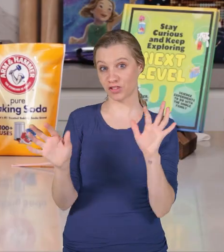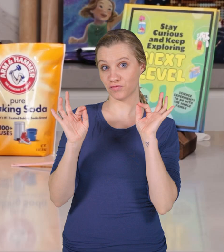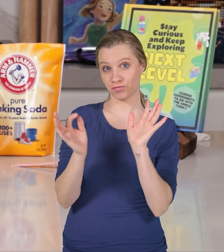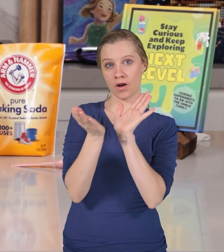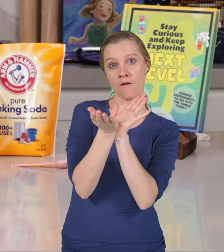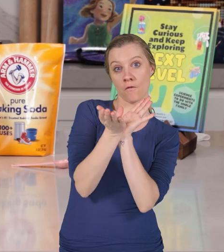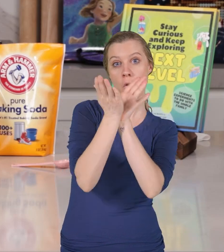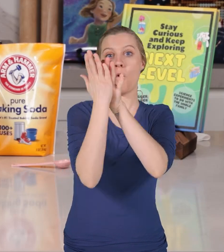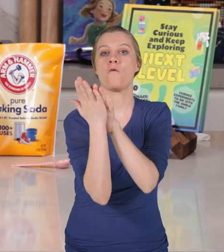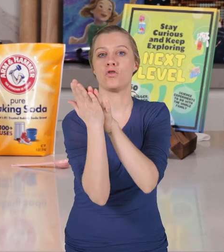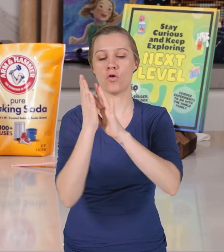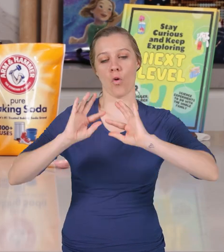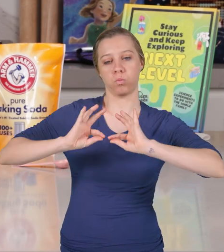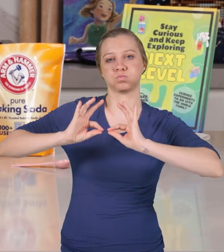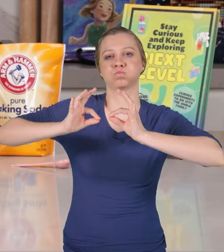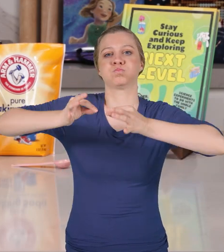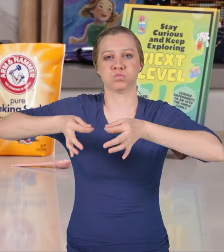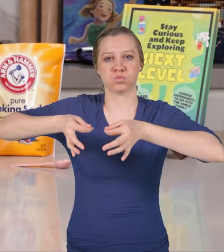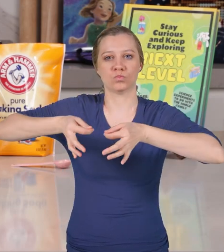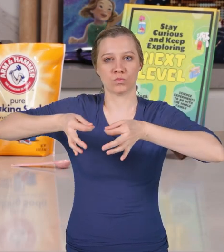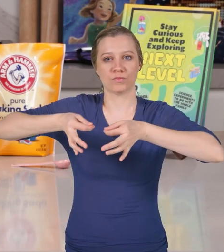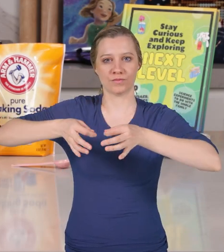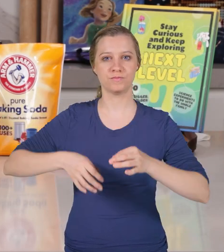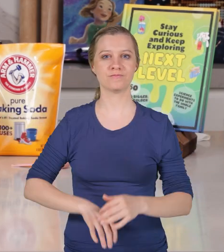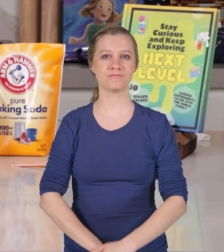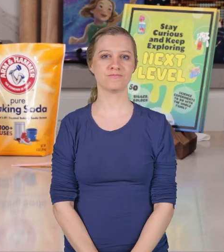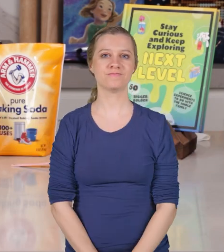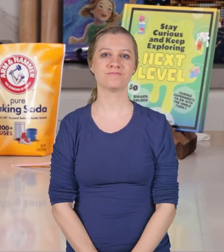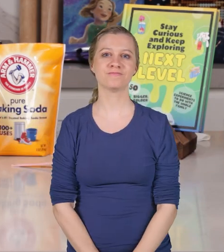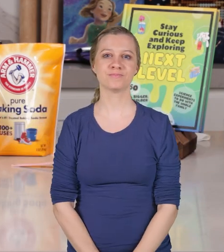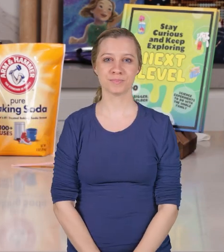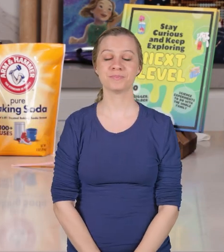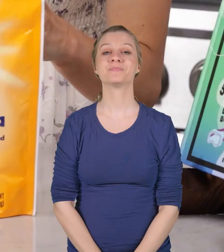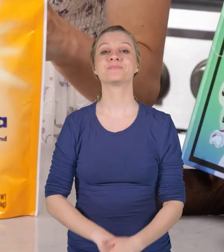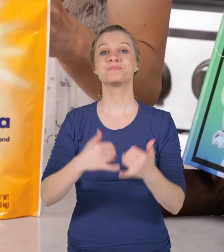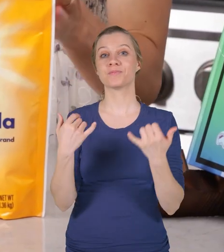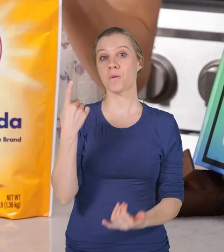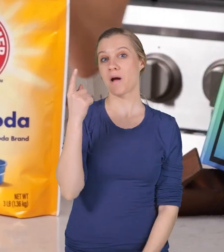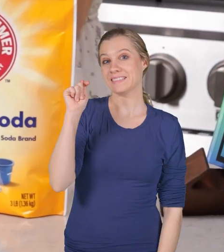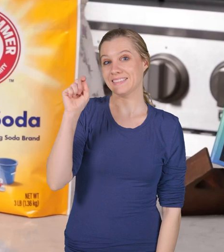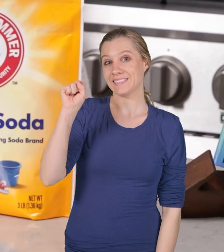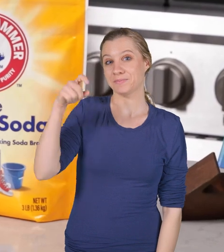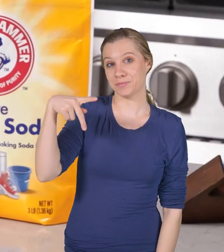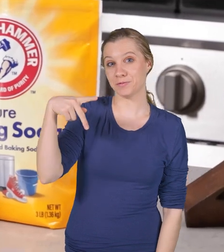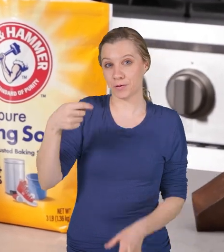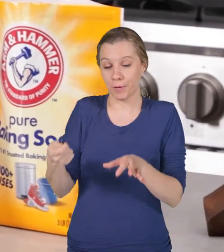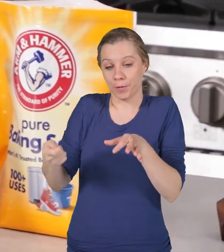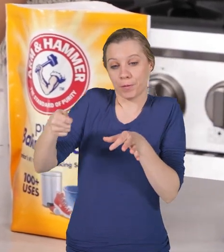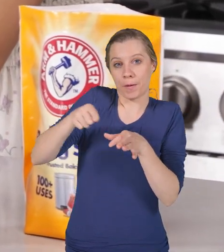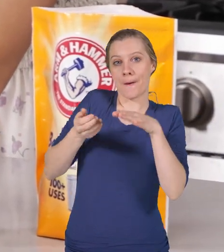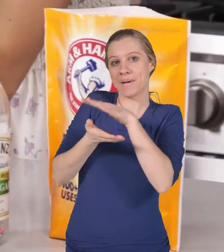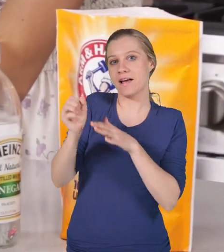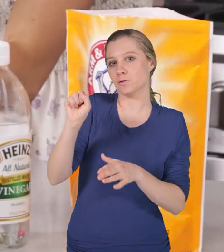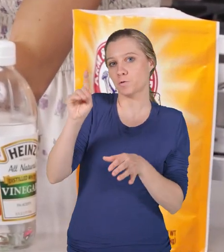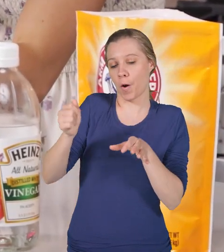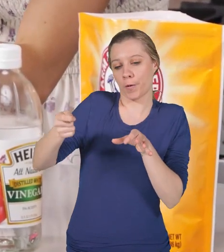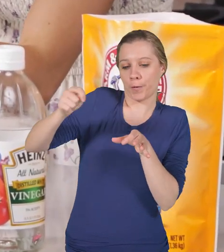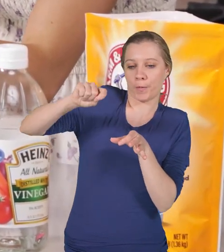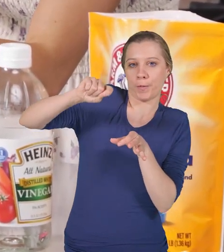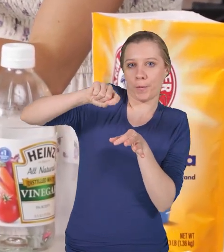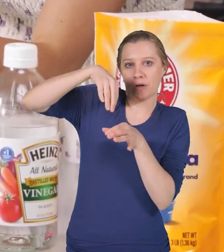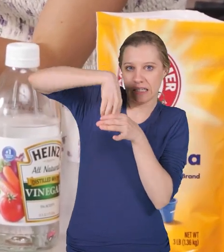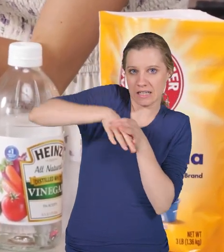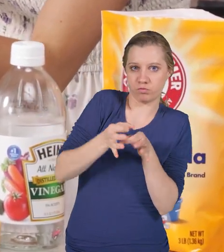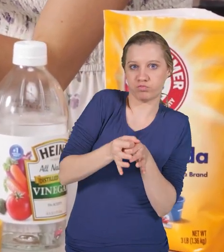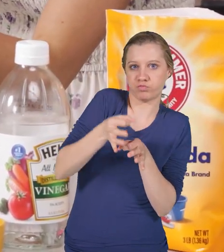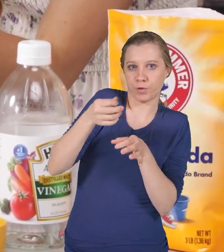And once you've done that, fold it over at the bottom. And we are going to put 1 teaspoon of baking